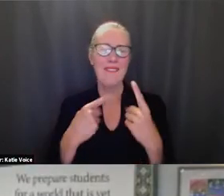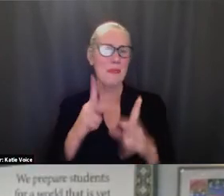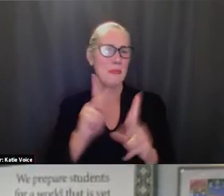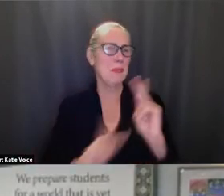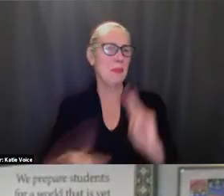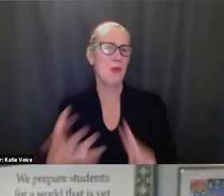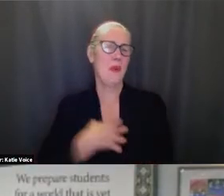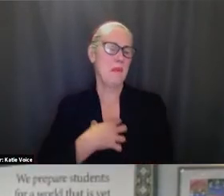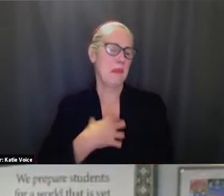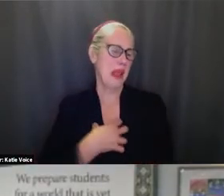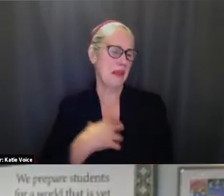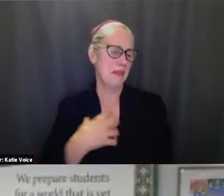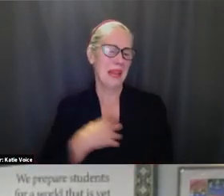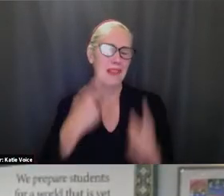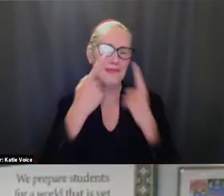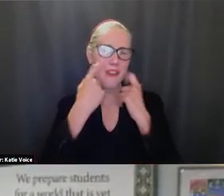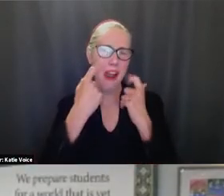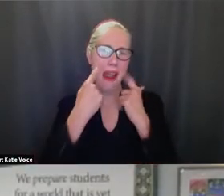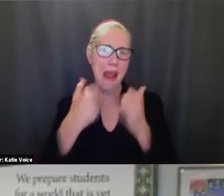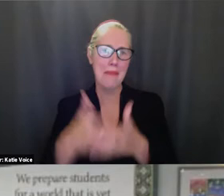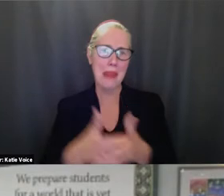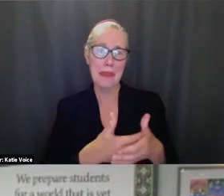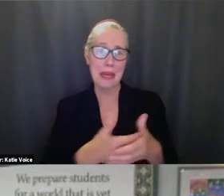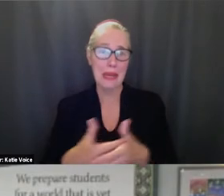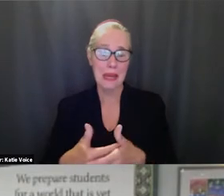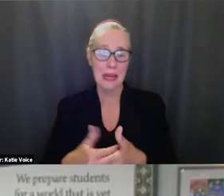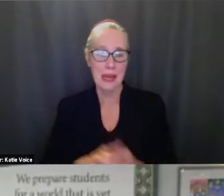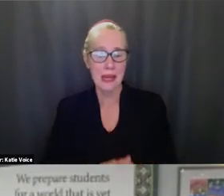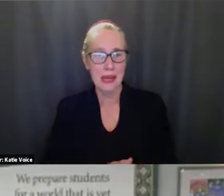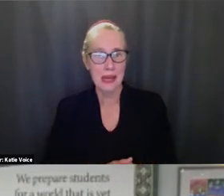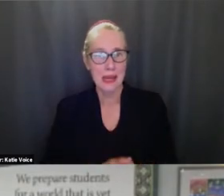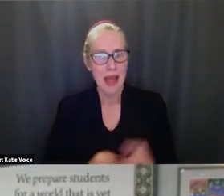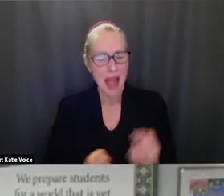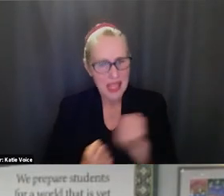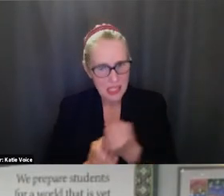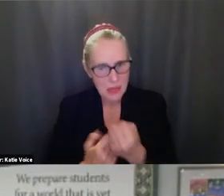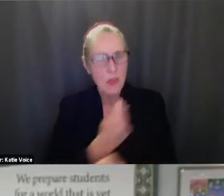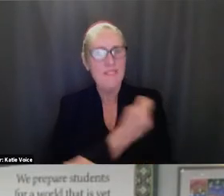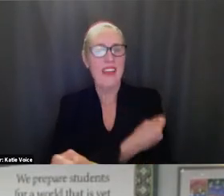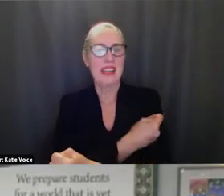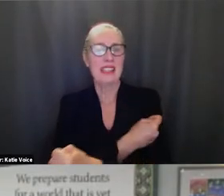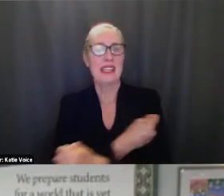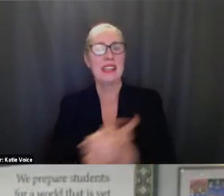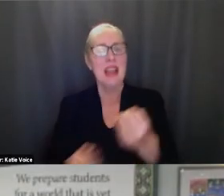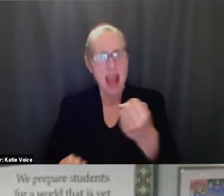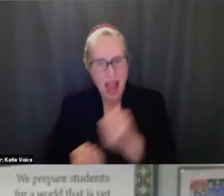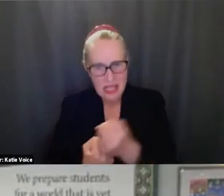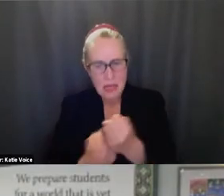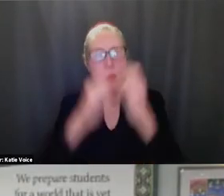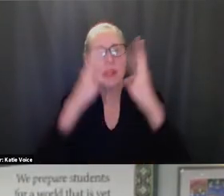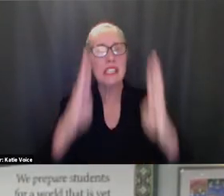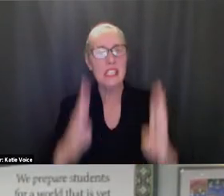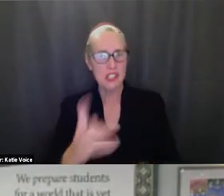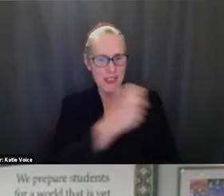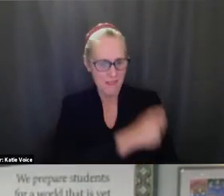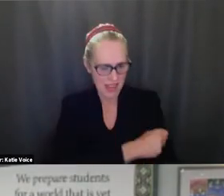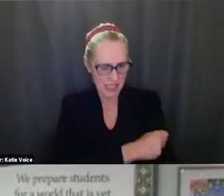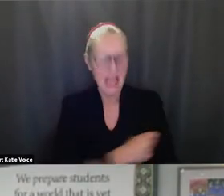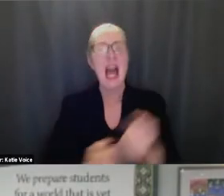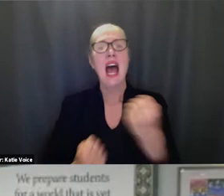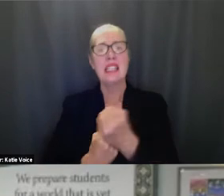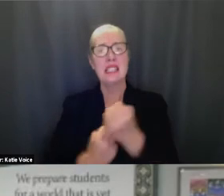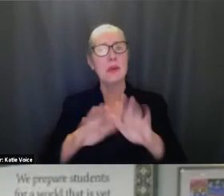um i support a vaccine mandate fully i support teachers being vaccinated i support kids being